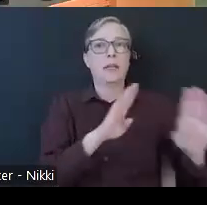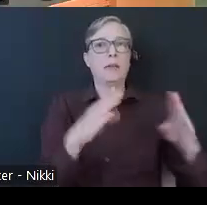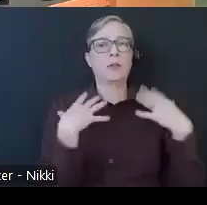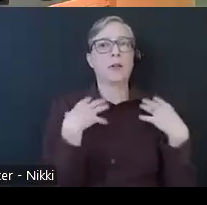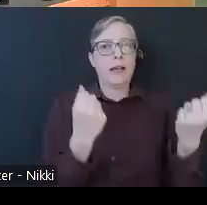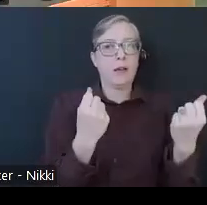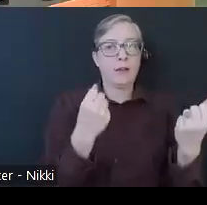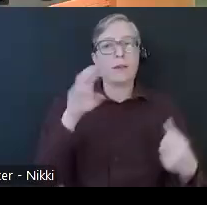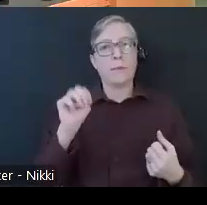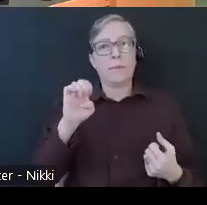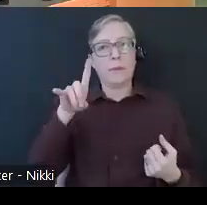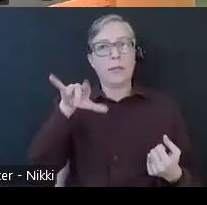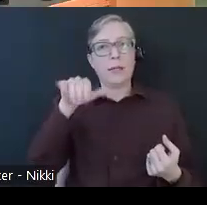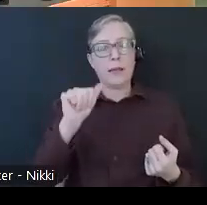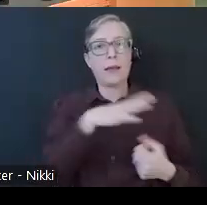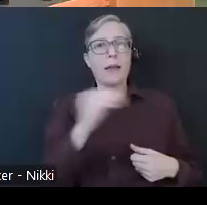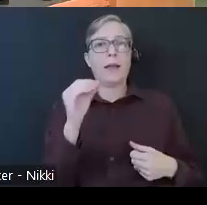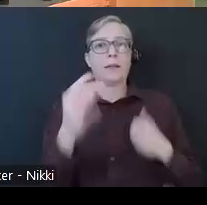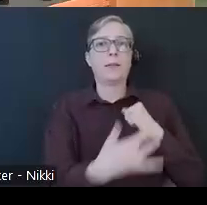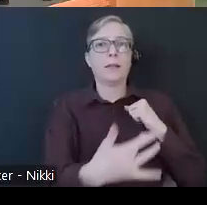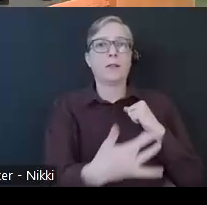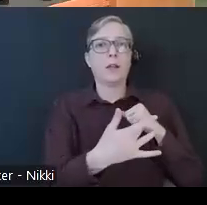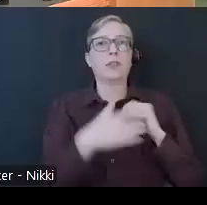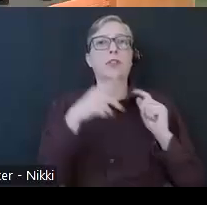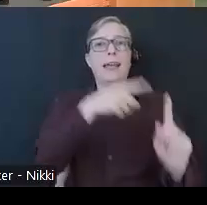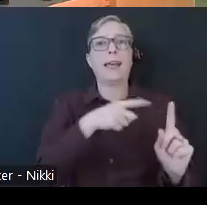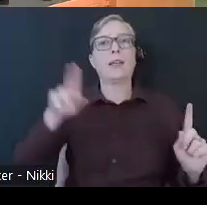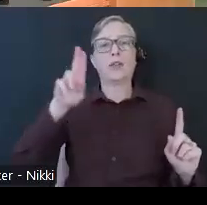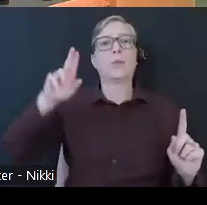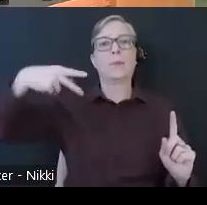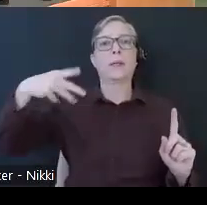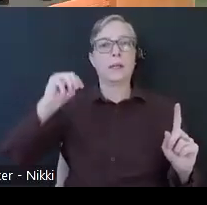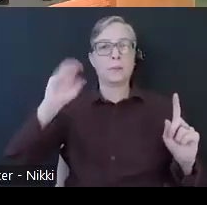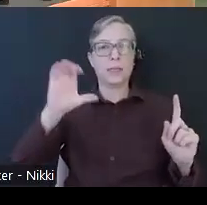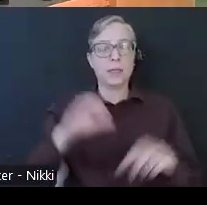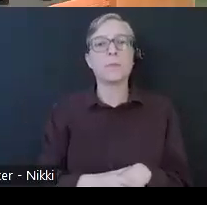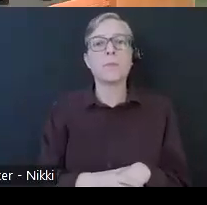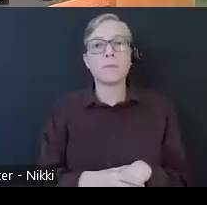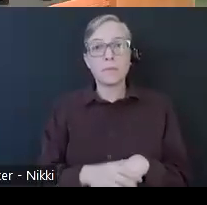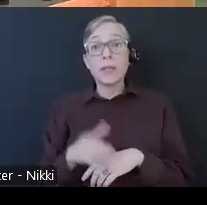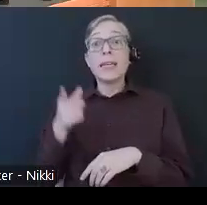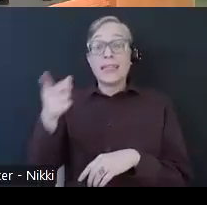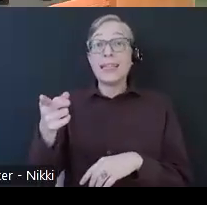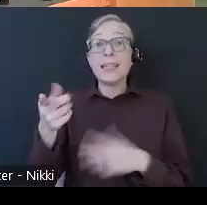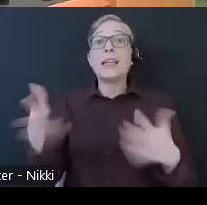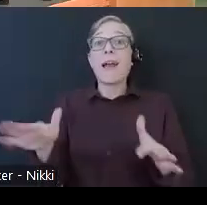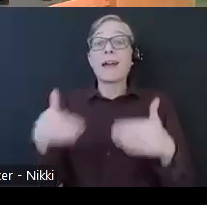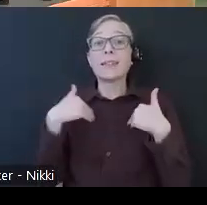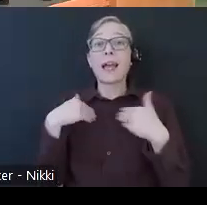has published a lot. He also has been continuously funded for last 31 years as an